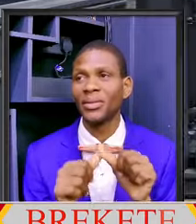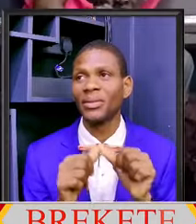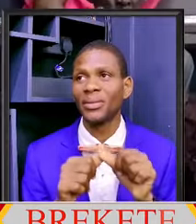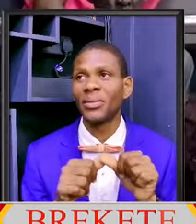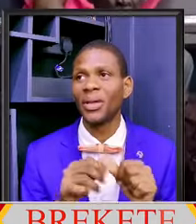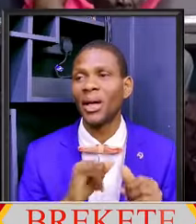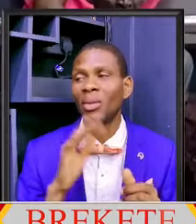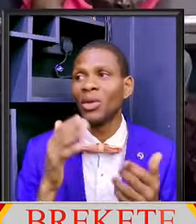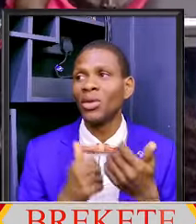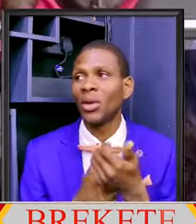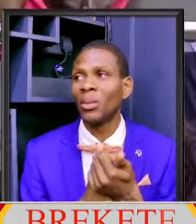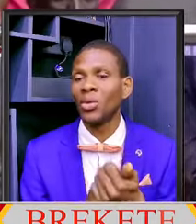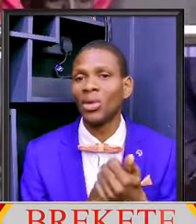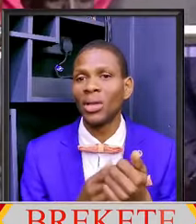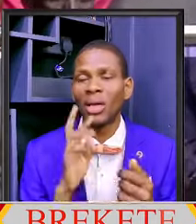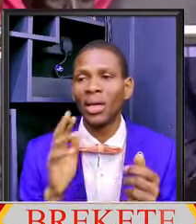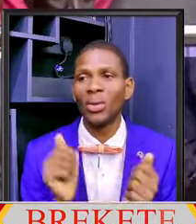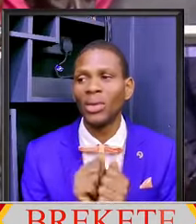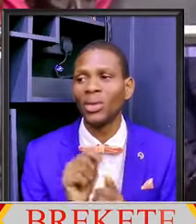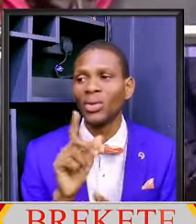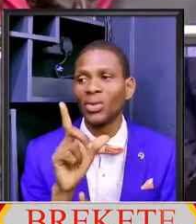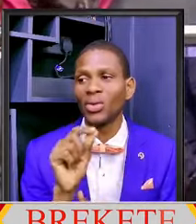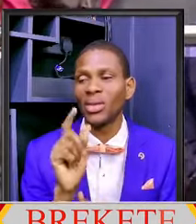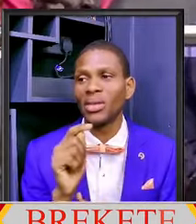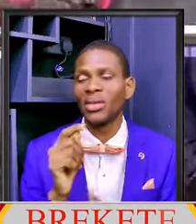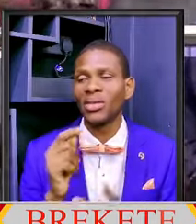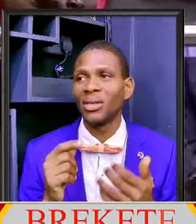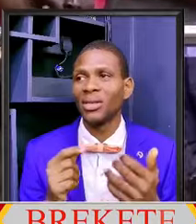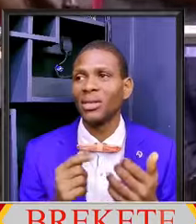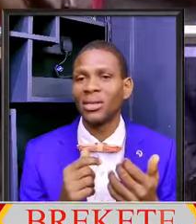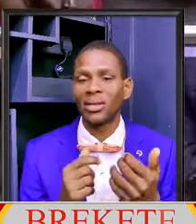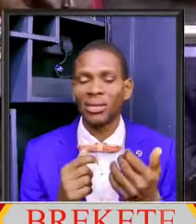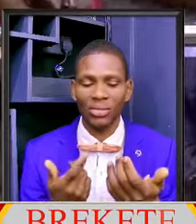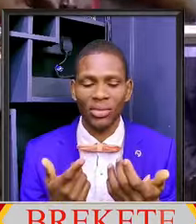Okay, I will support her with 20,000 naira.